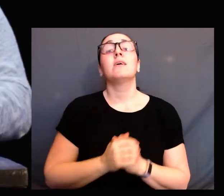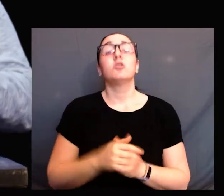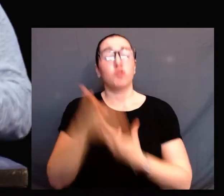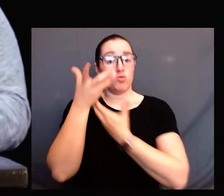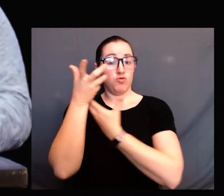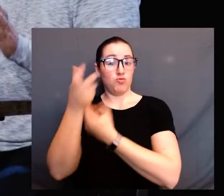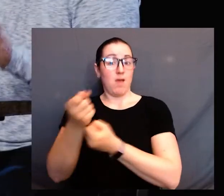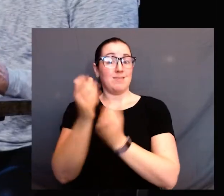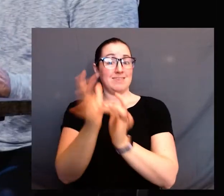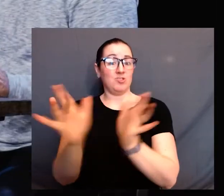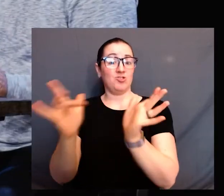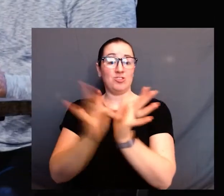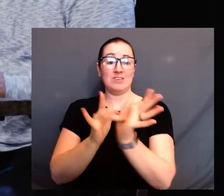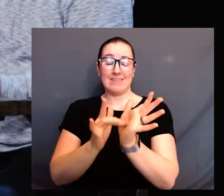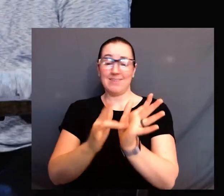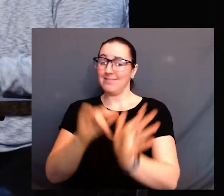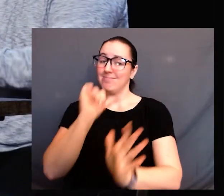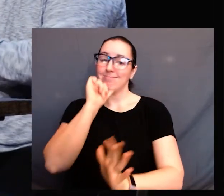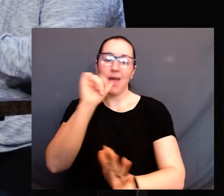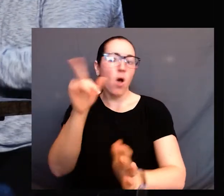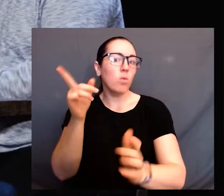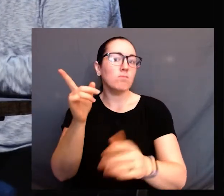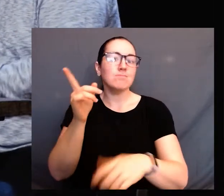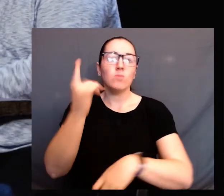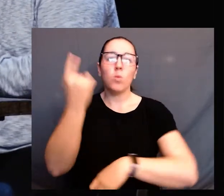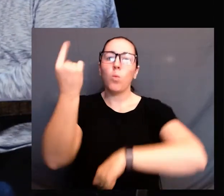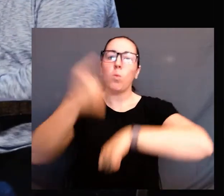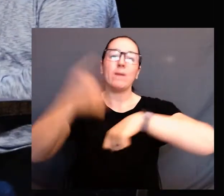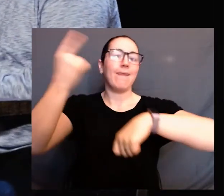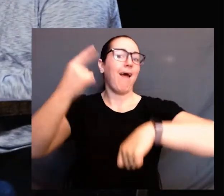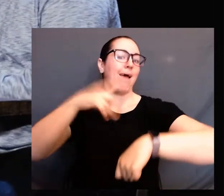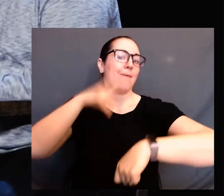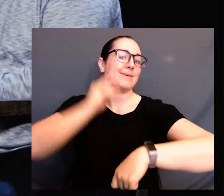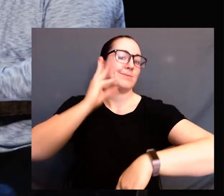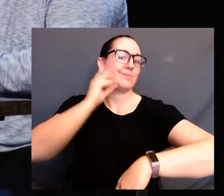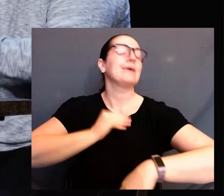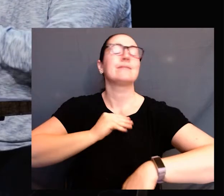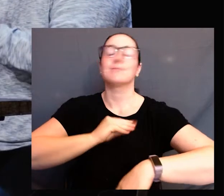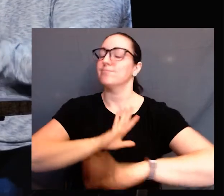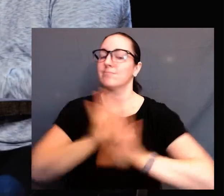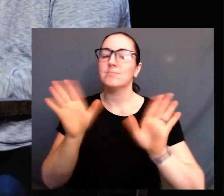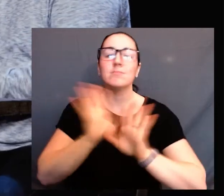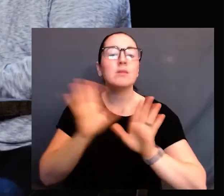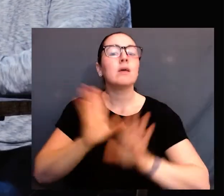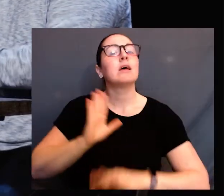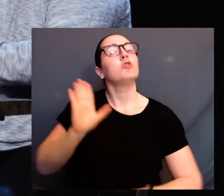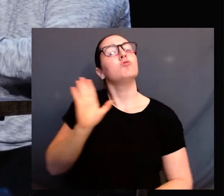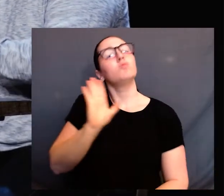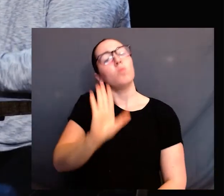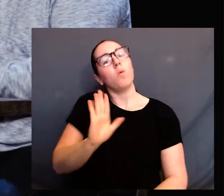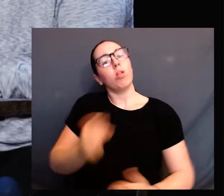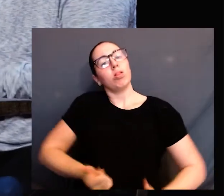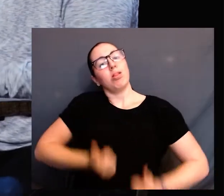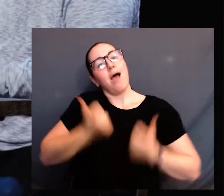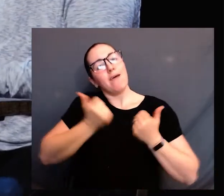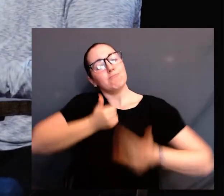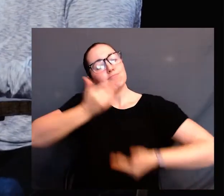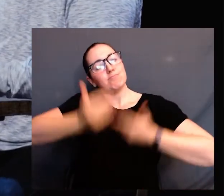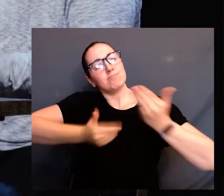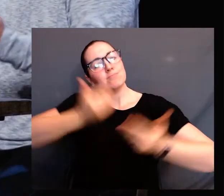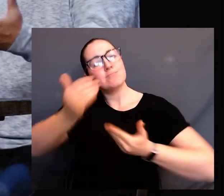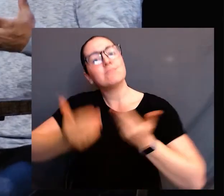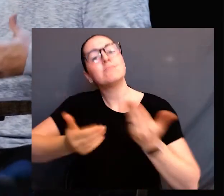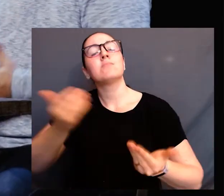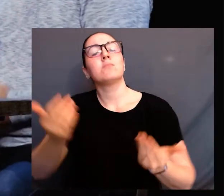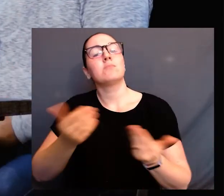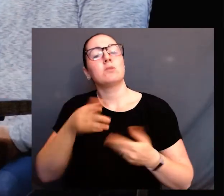this week. Trusting in Jesus is not a one-time experience. It is a way of life.